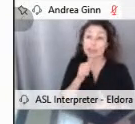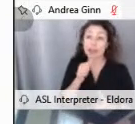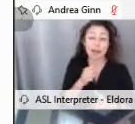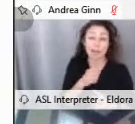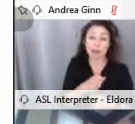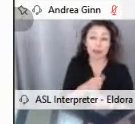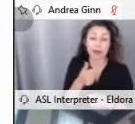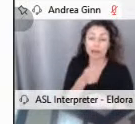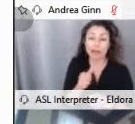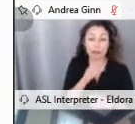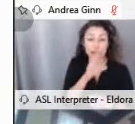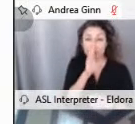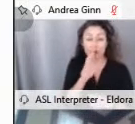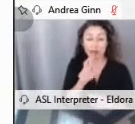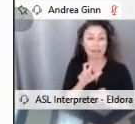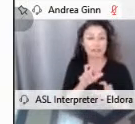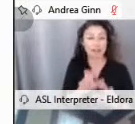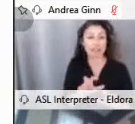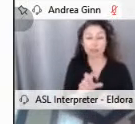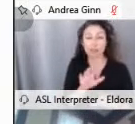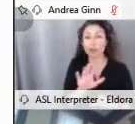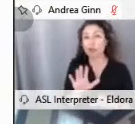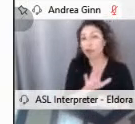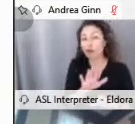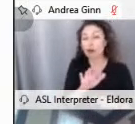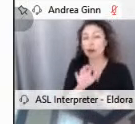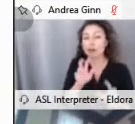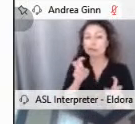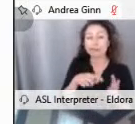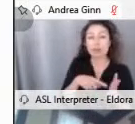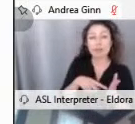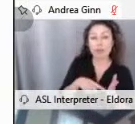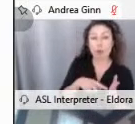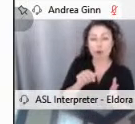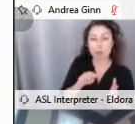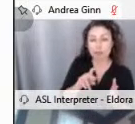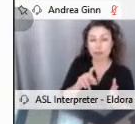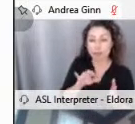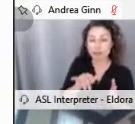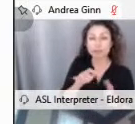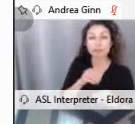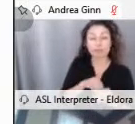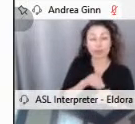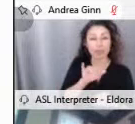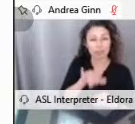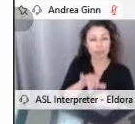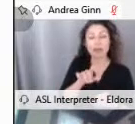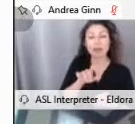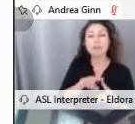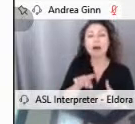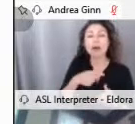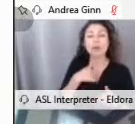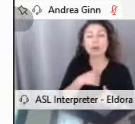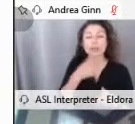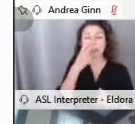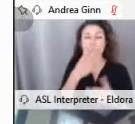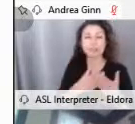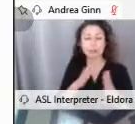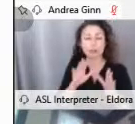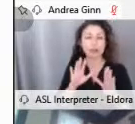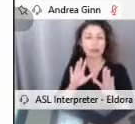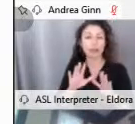making any direct investments in her affordability under any of these options. But we would see some